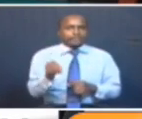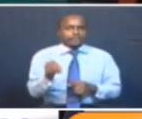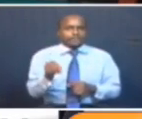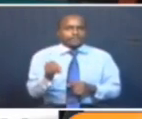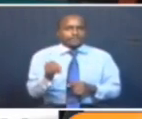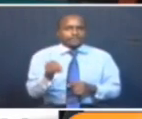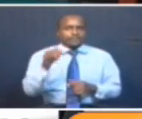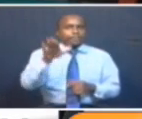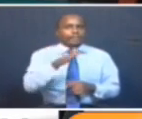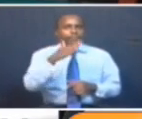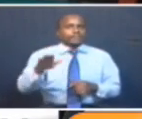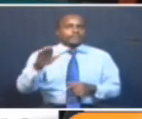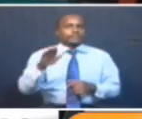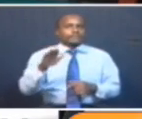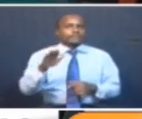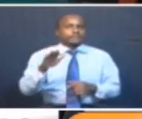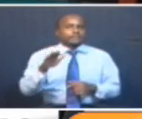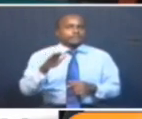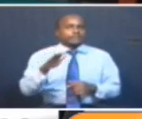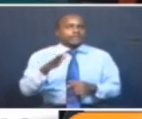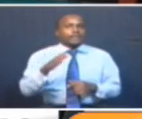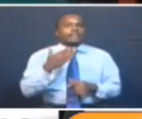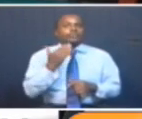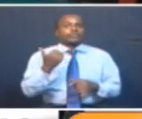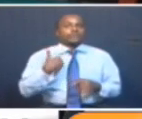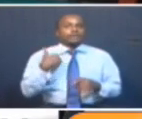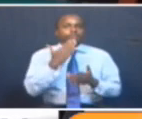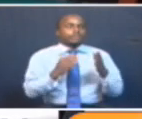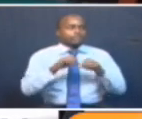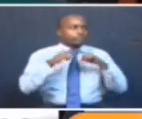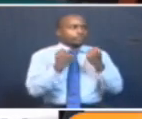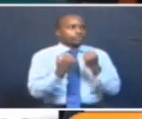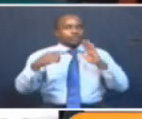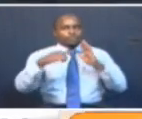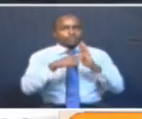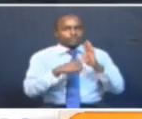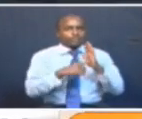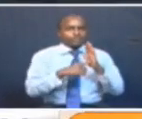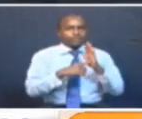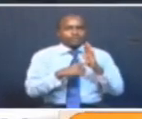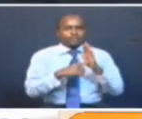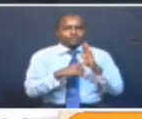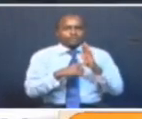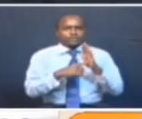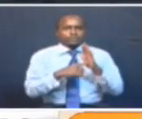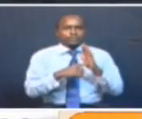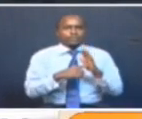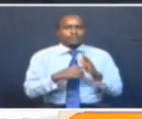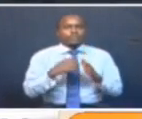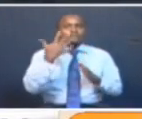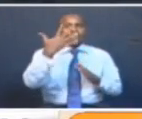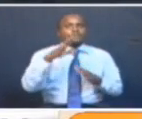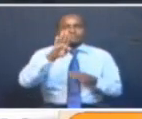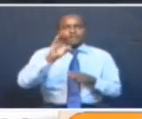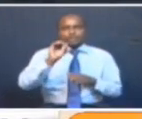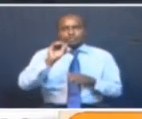Pan-African Parliament. And they wanted to have some social aspect also. So there were five trustees appointed by